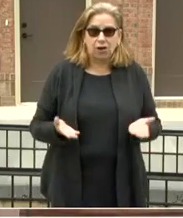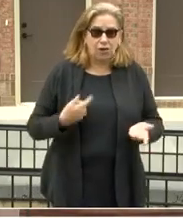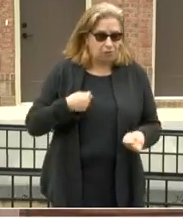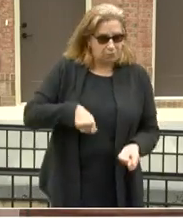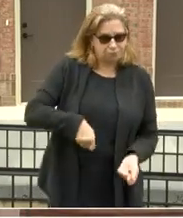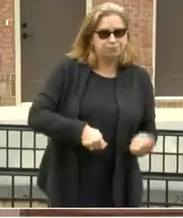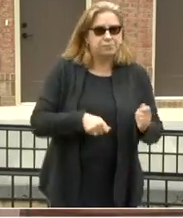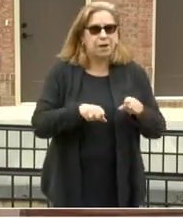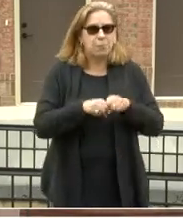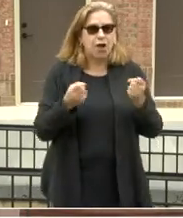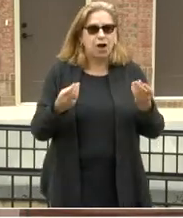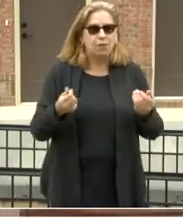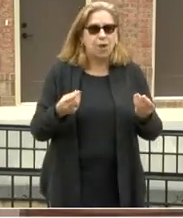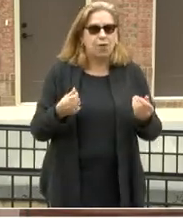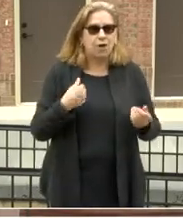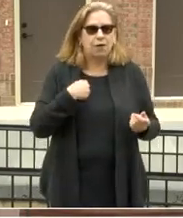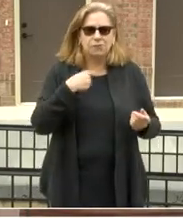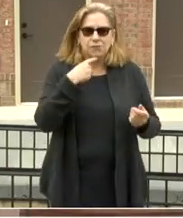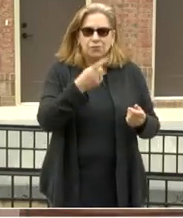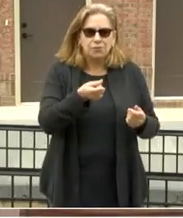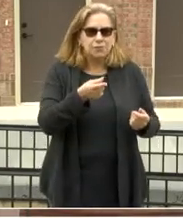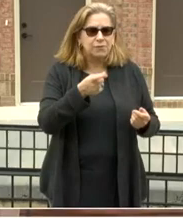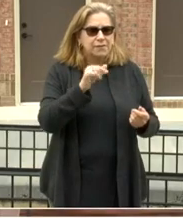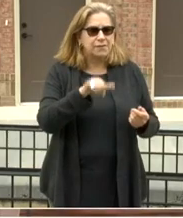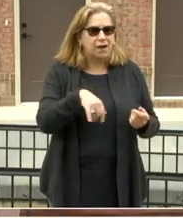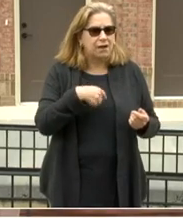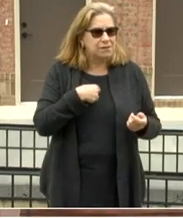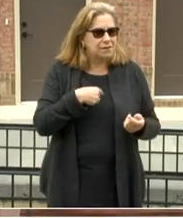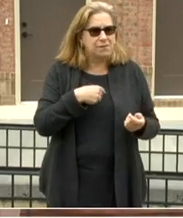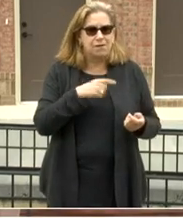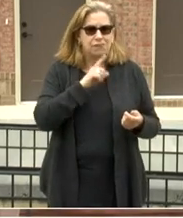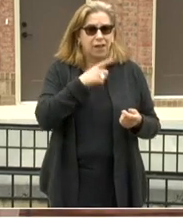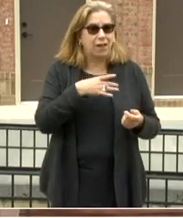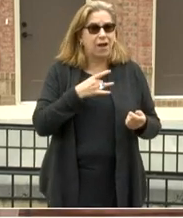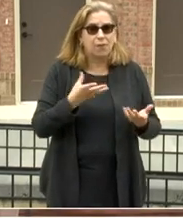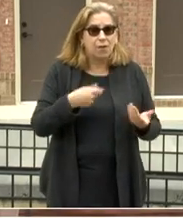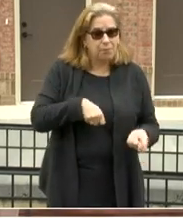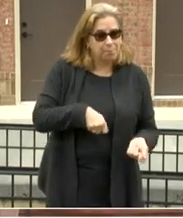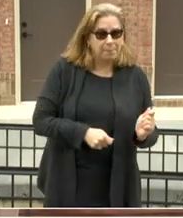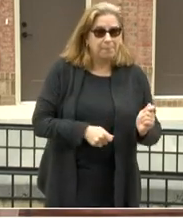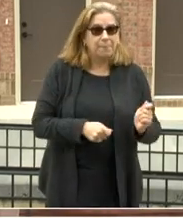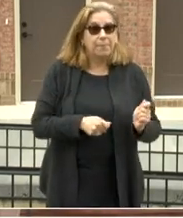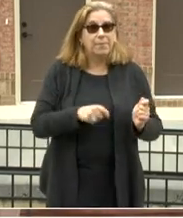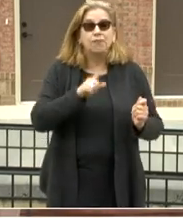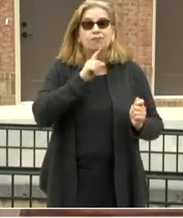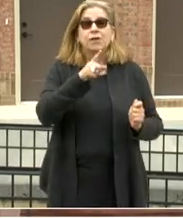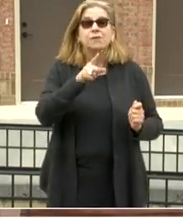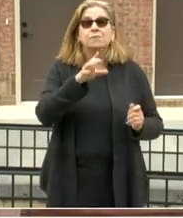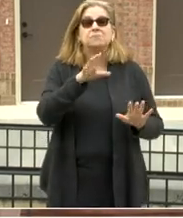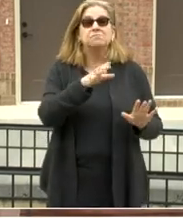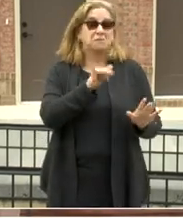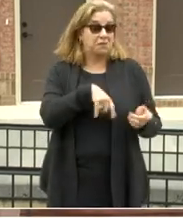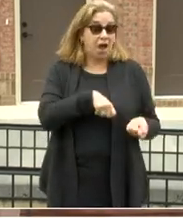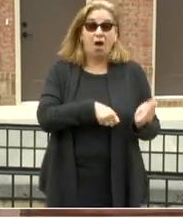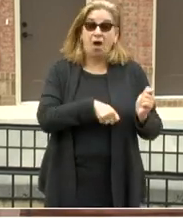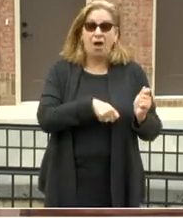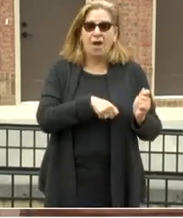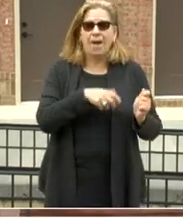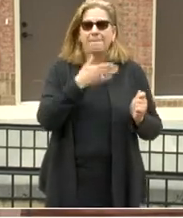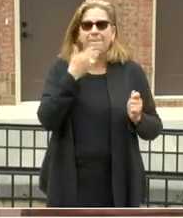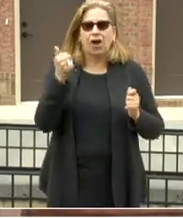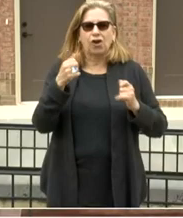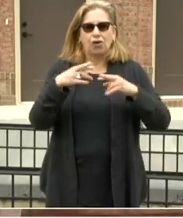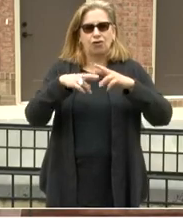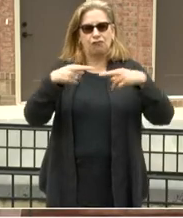good groundbreaking, but I really love a ribbon cutting. Ribbon cuttings are celebrations of new home